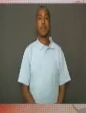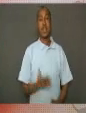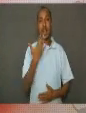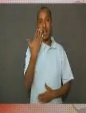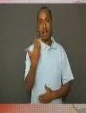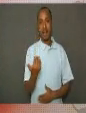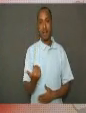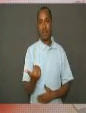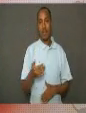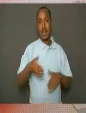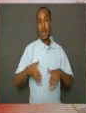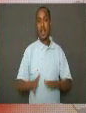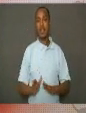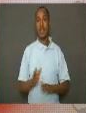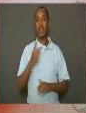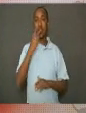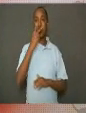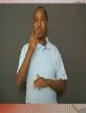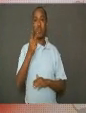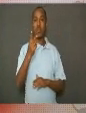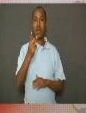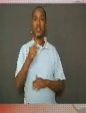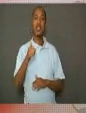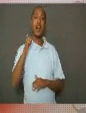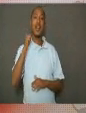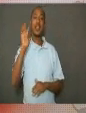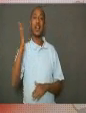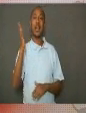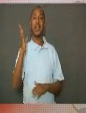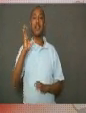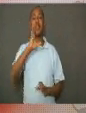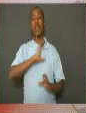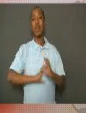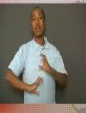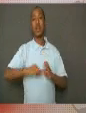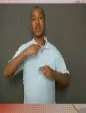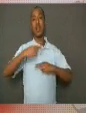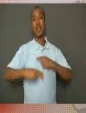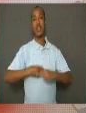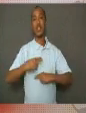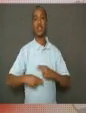Now, let us look at the other kind of chemical